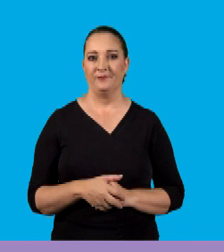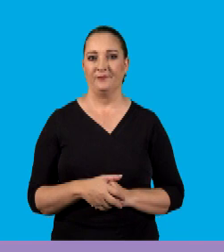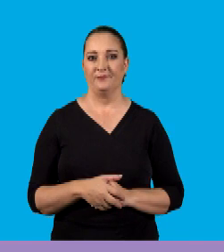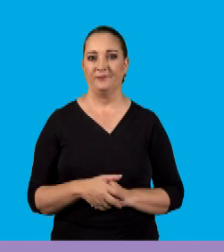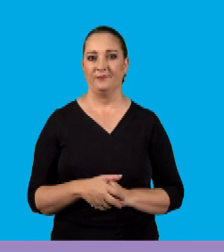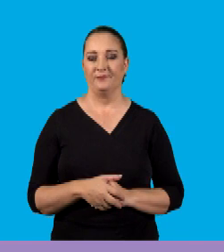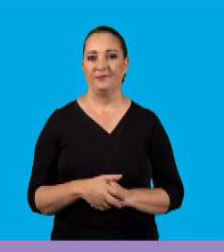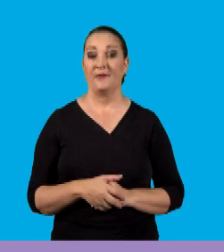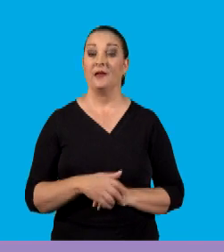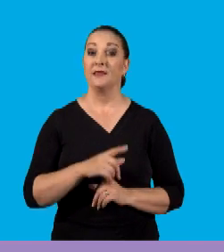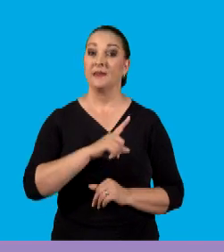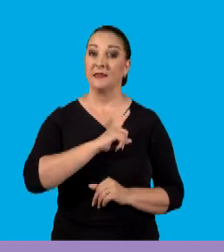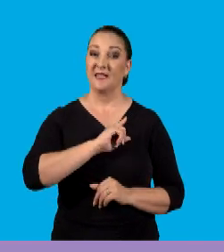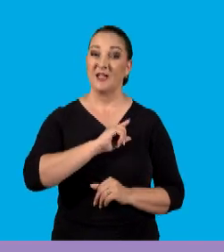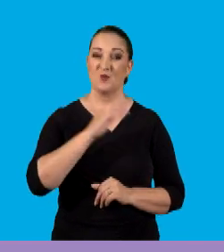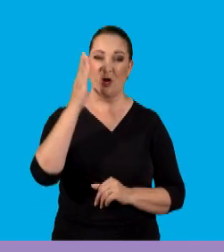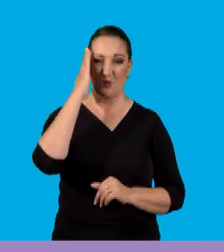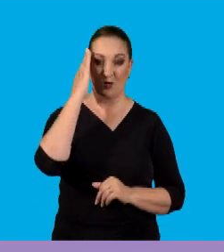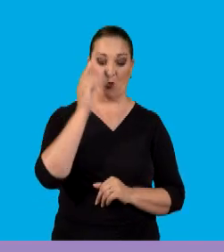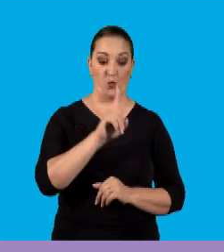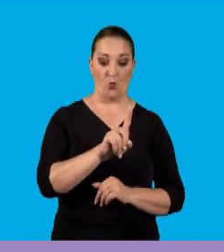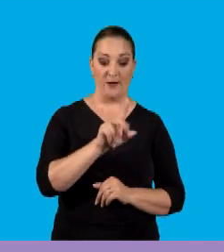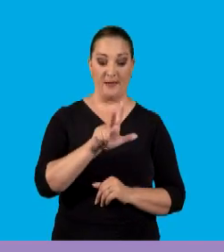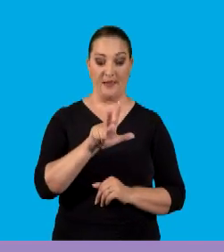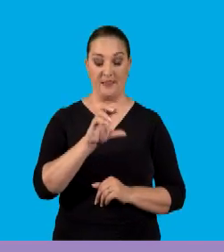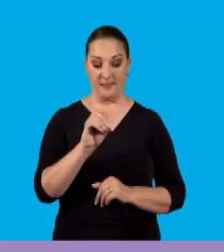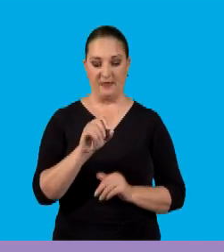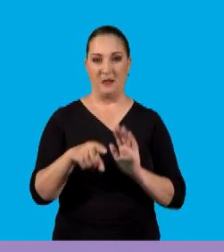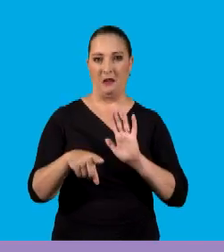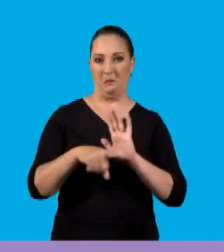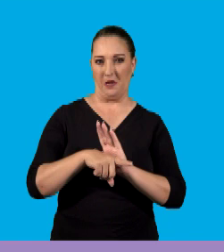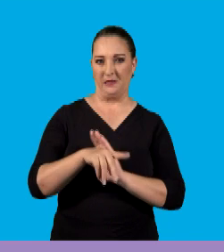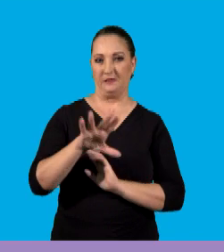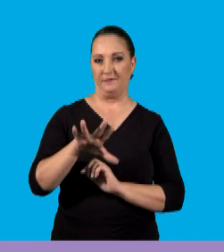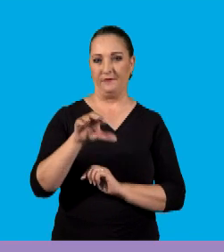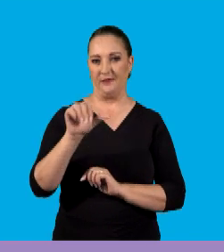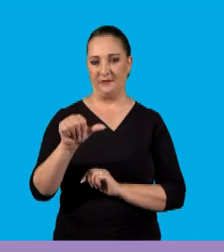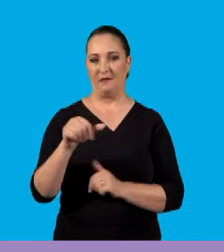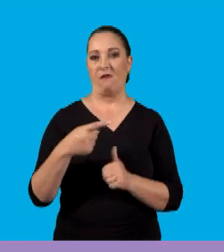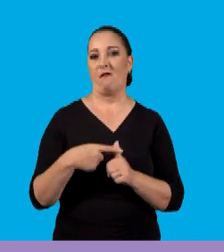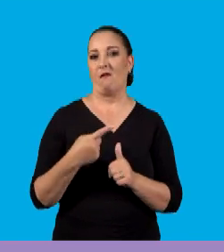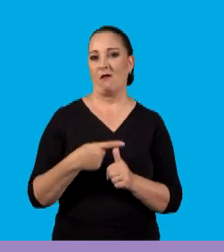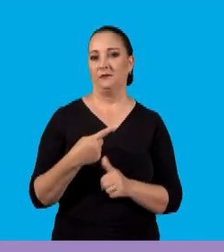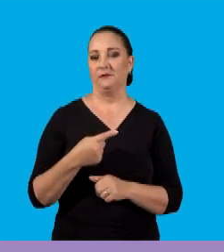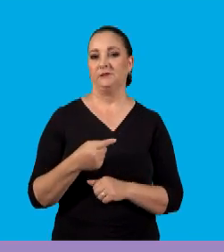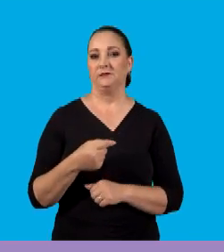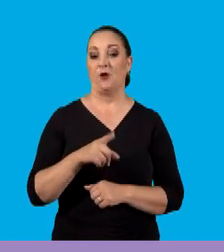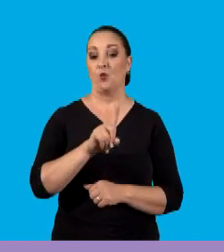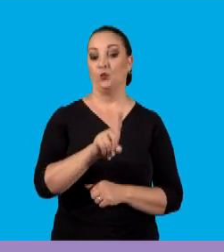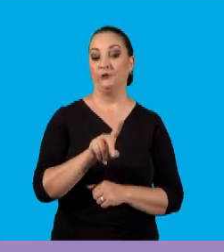56 degrees. And therefore, 180 minus 56 is